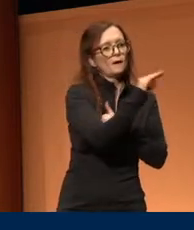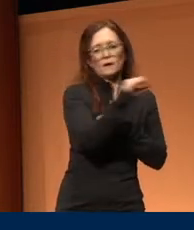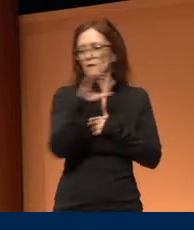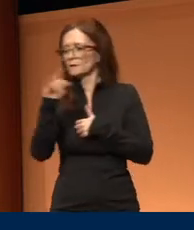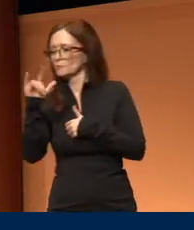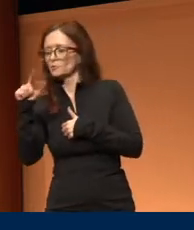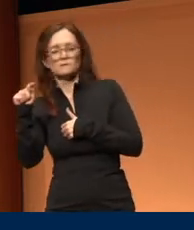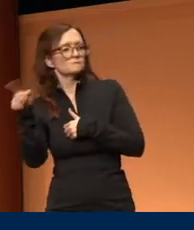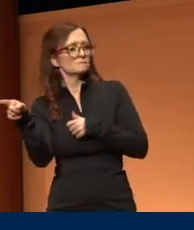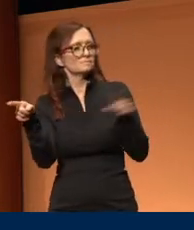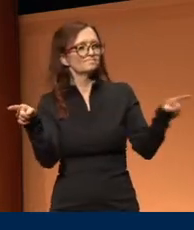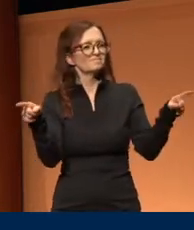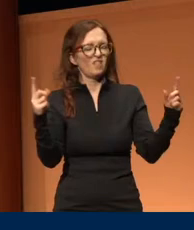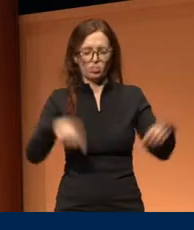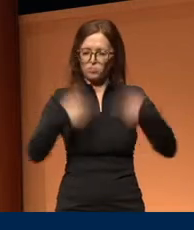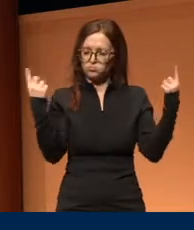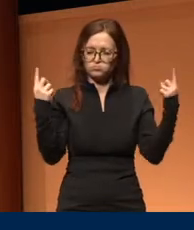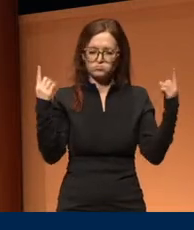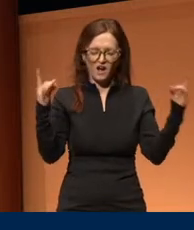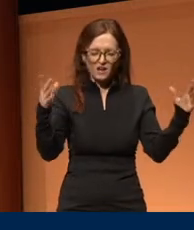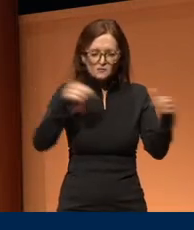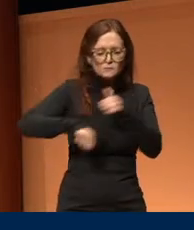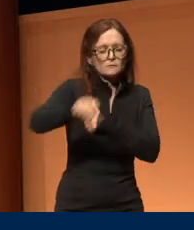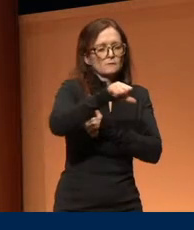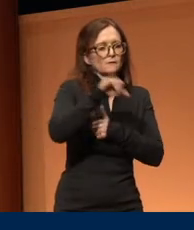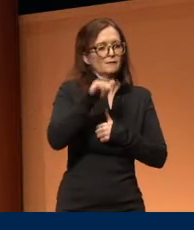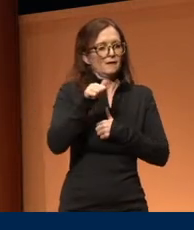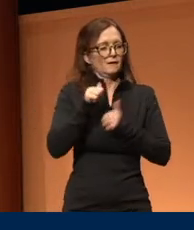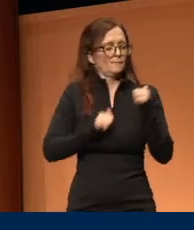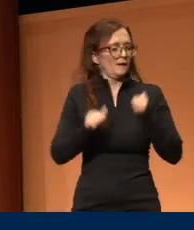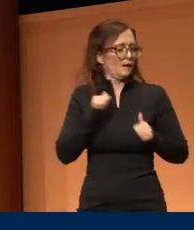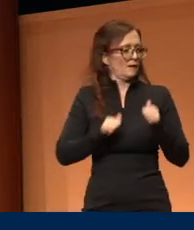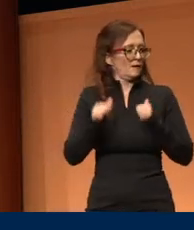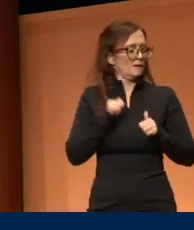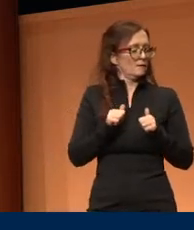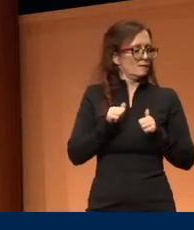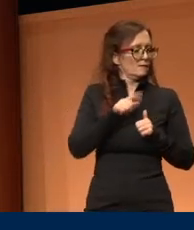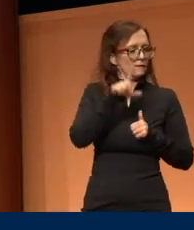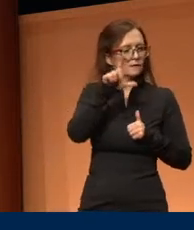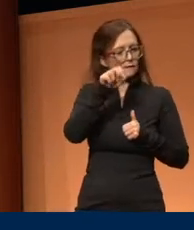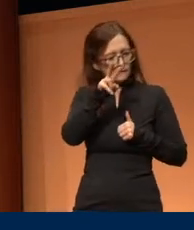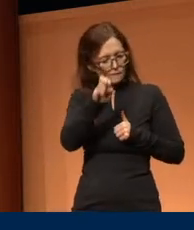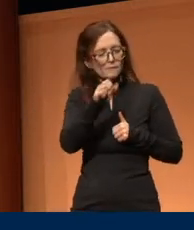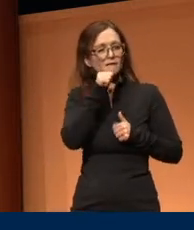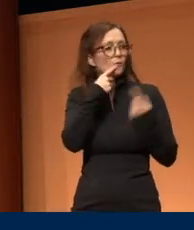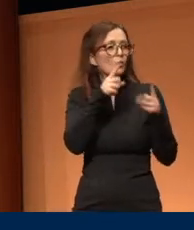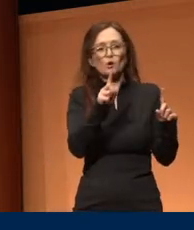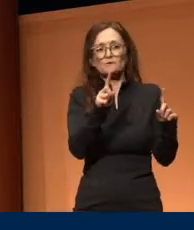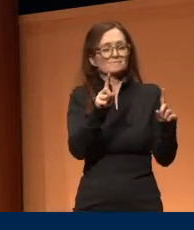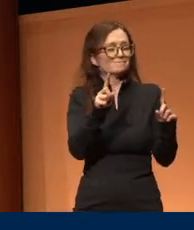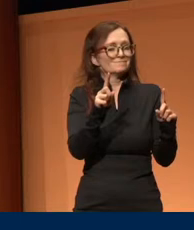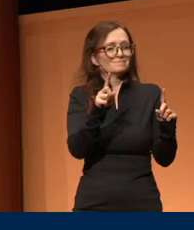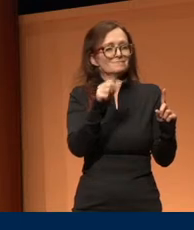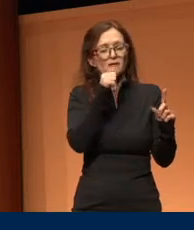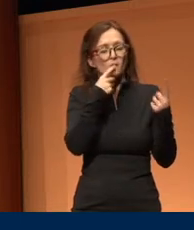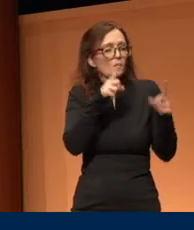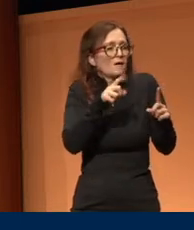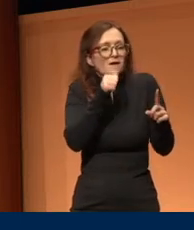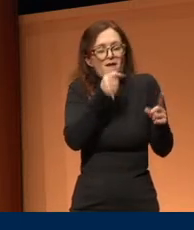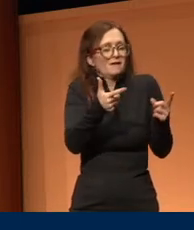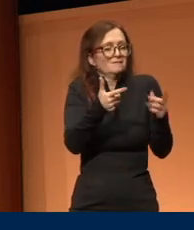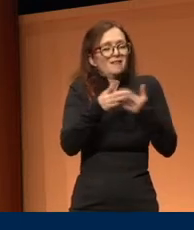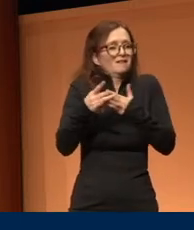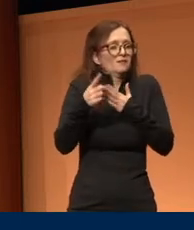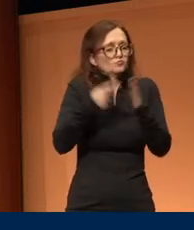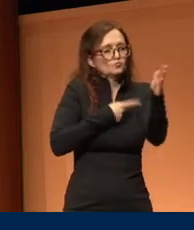the Montagues and Capulets. In that play, as already noted, love does not work. It does not lead to truth or